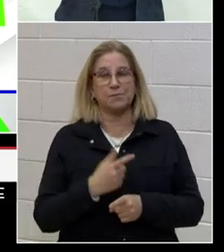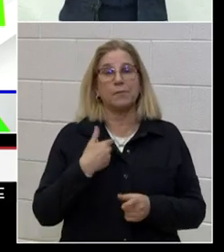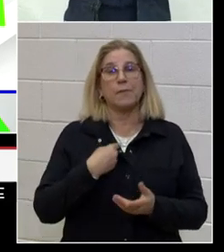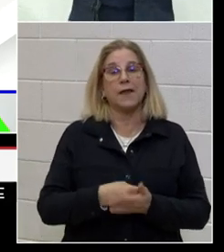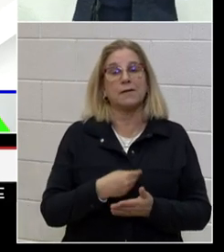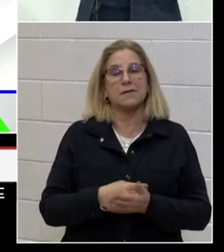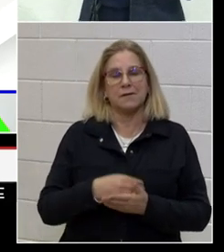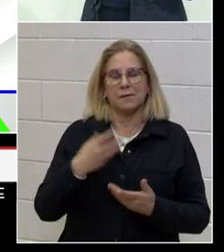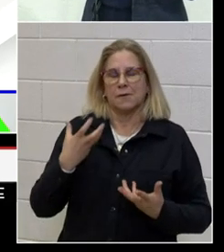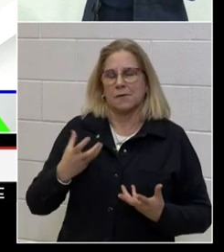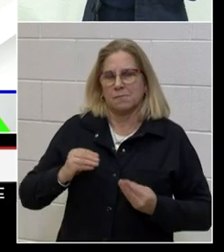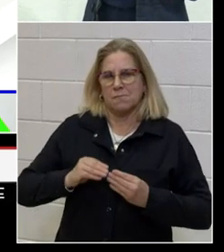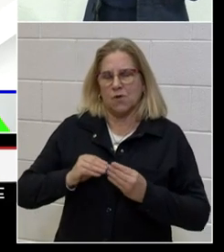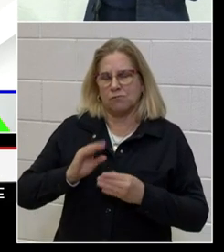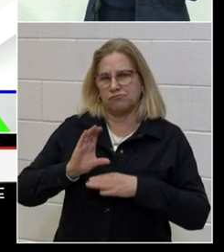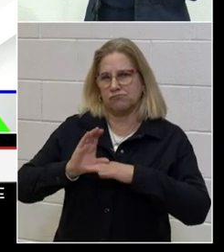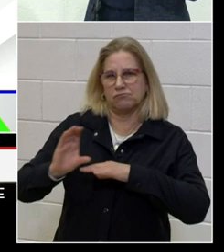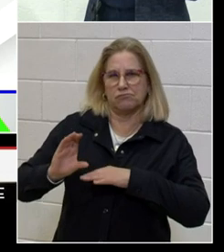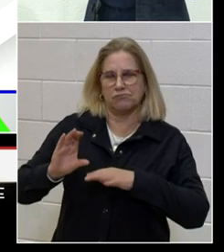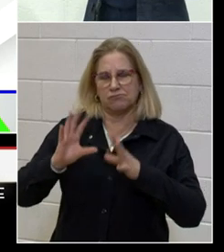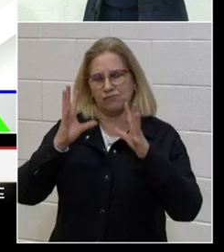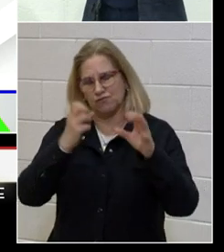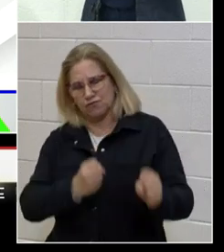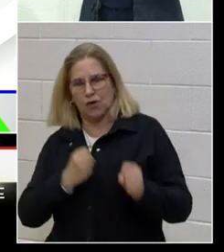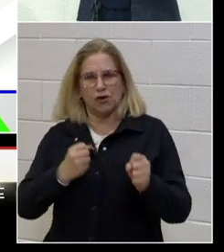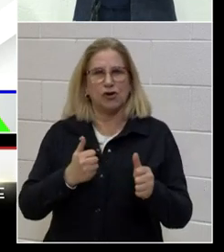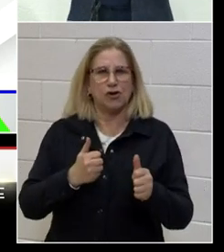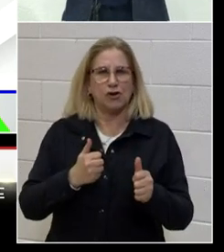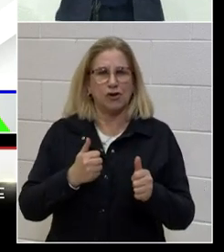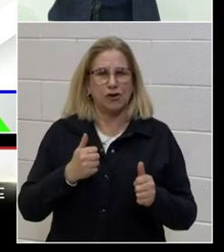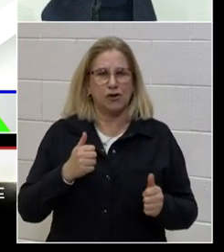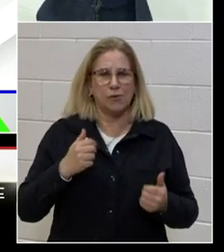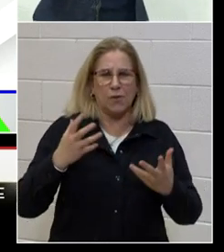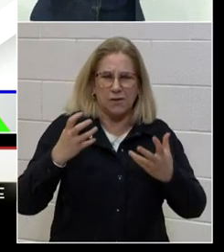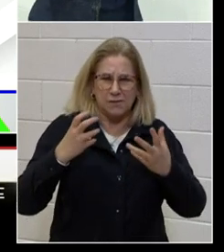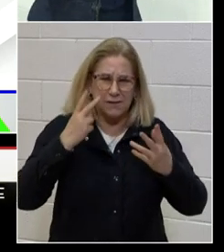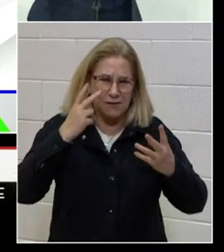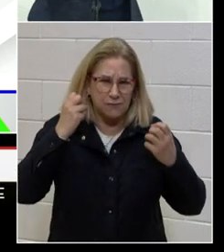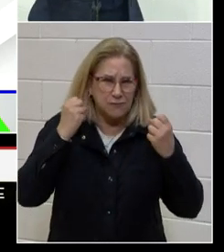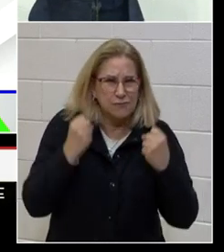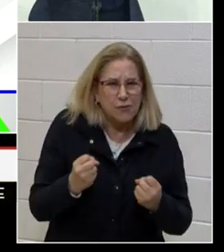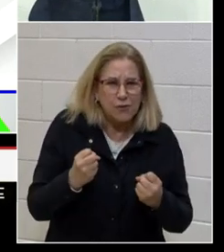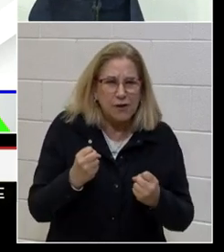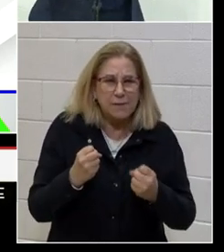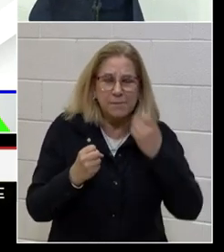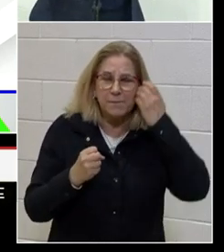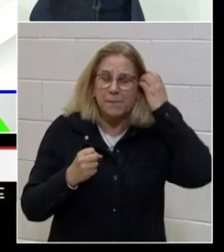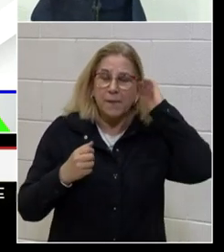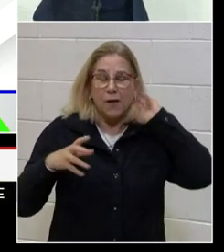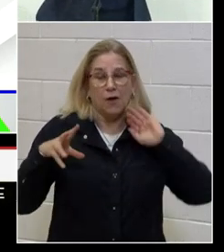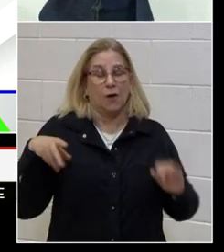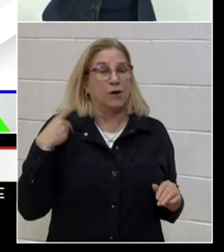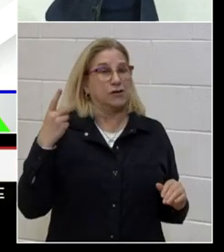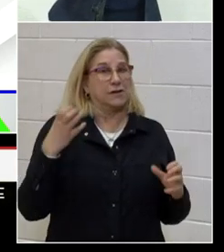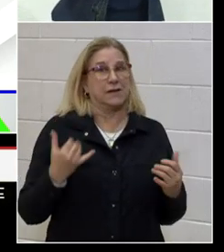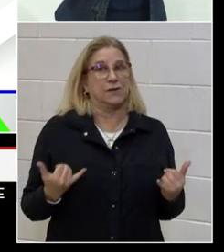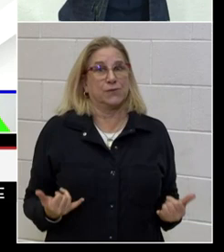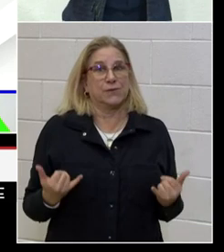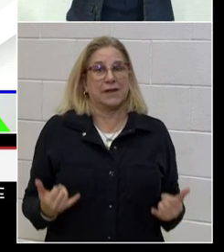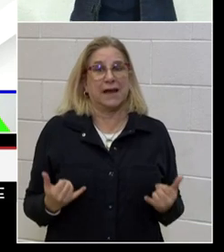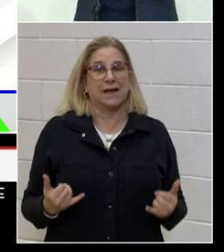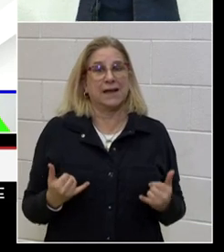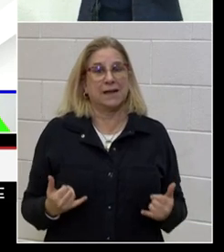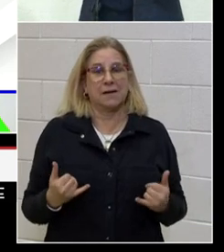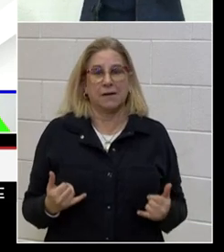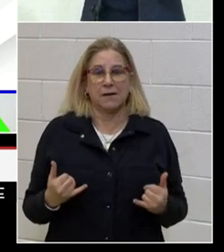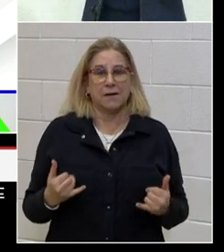you're going to hear us talk about a little bit today is how DC of today in the strength